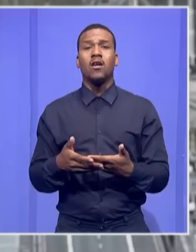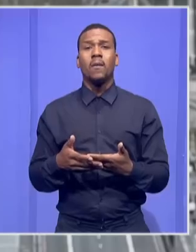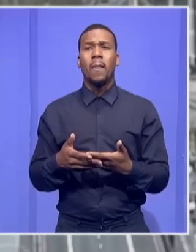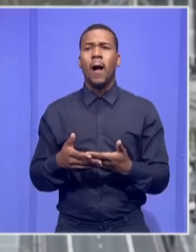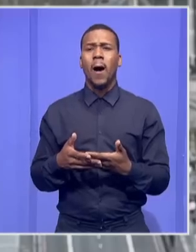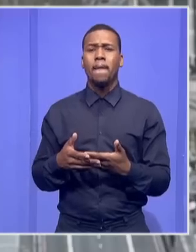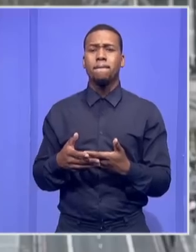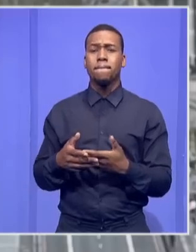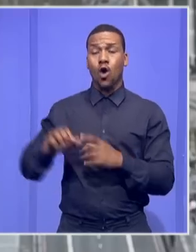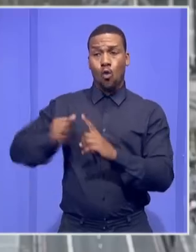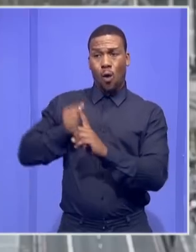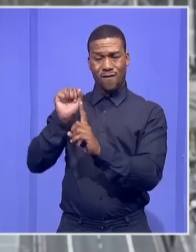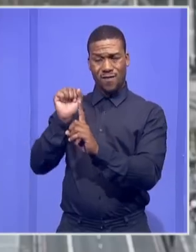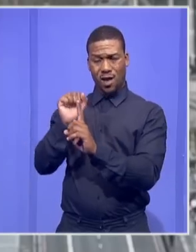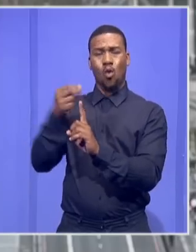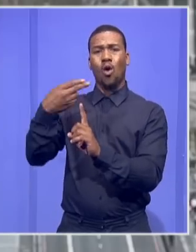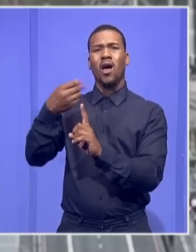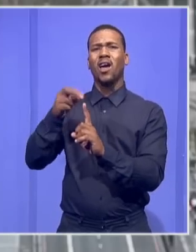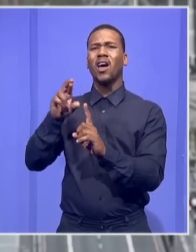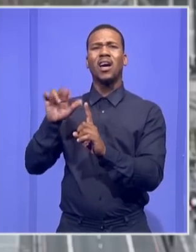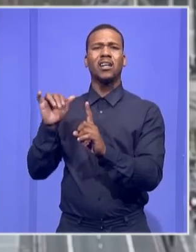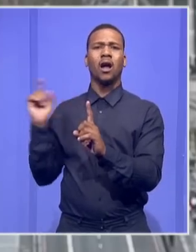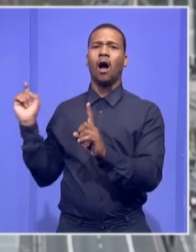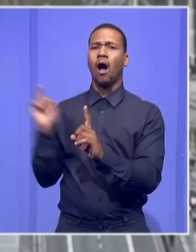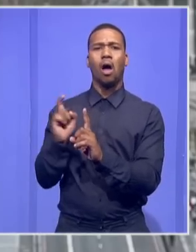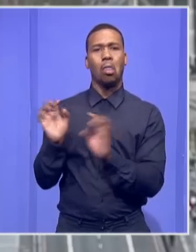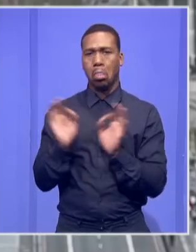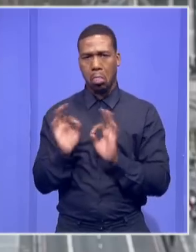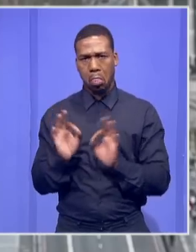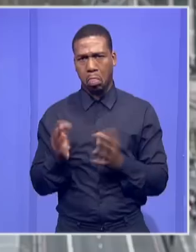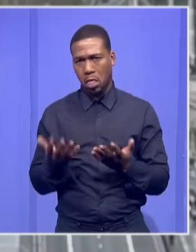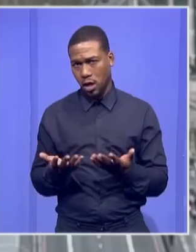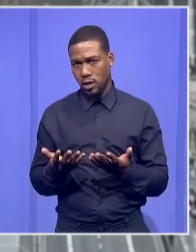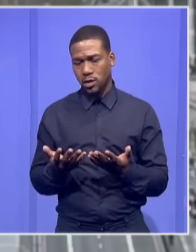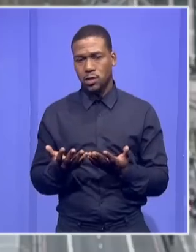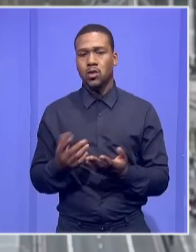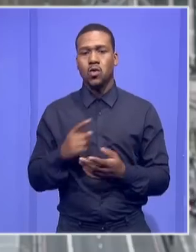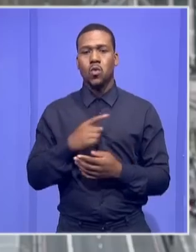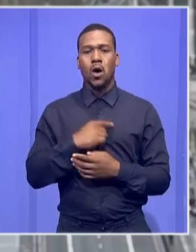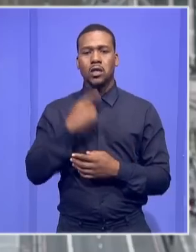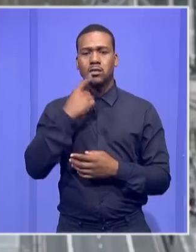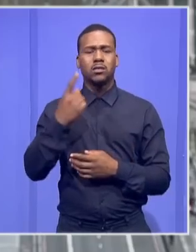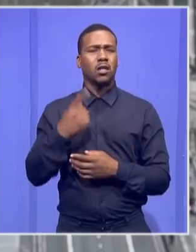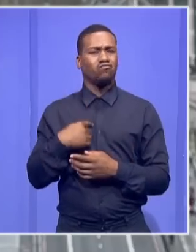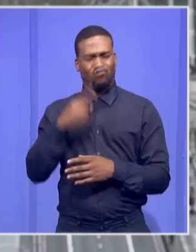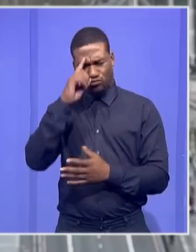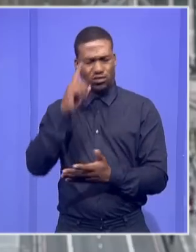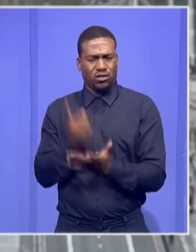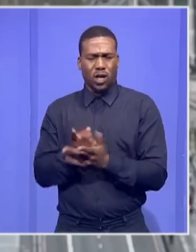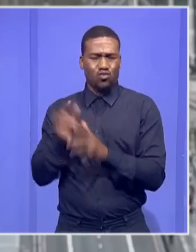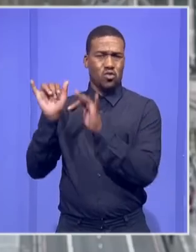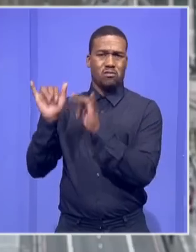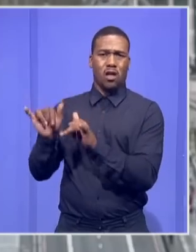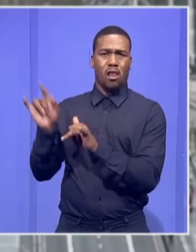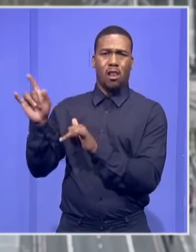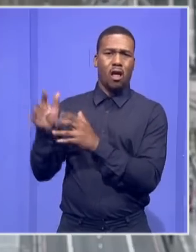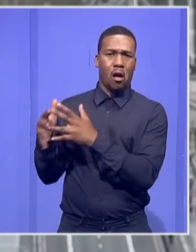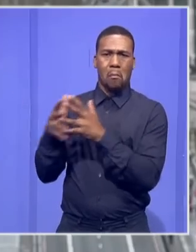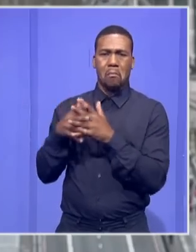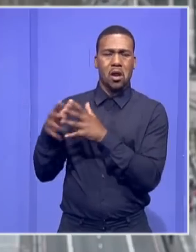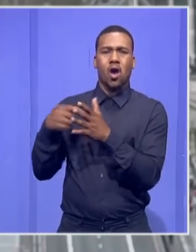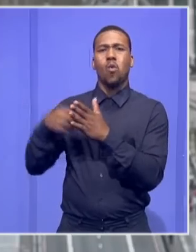say, you know, this is not just a mother who's decided to spend an extra weekend with her children. Of course, like you say, it